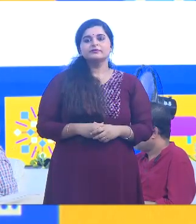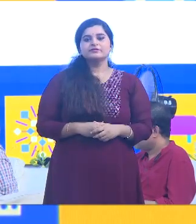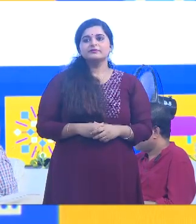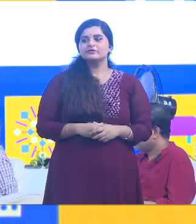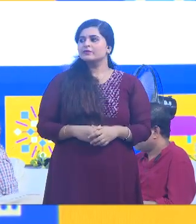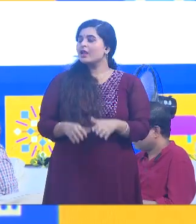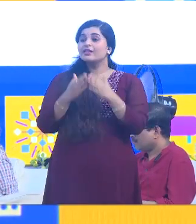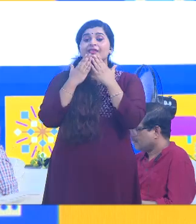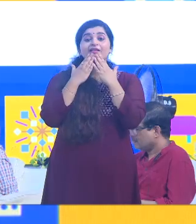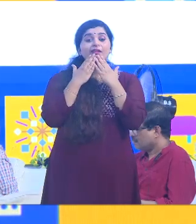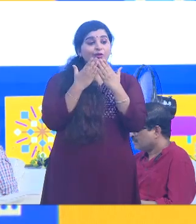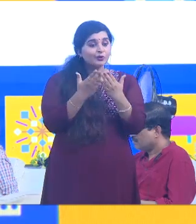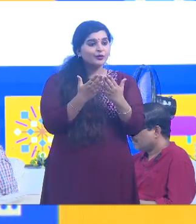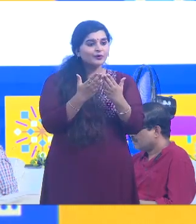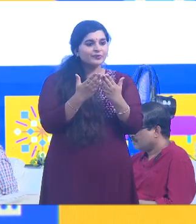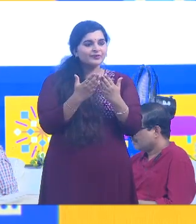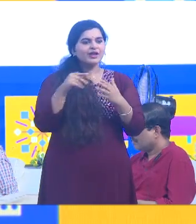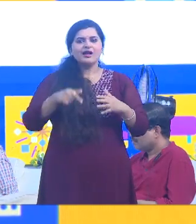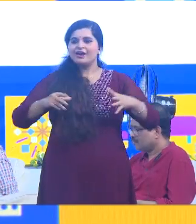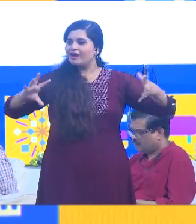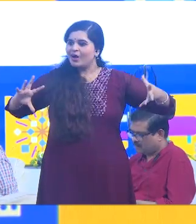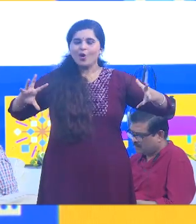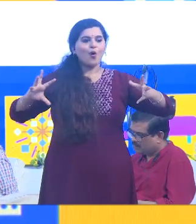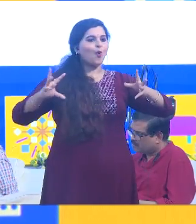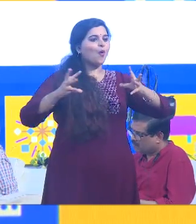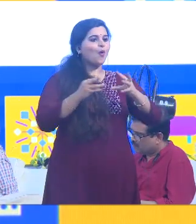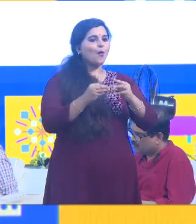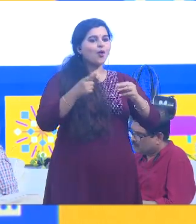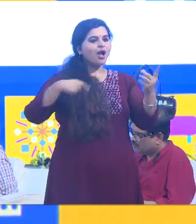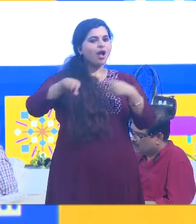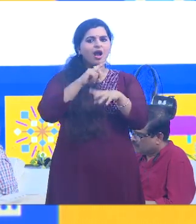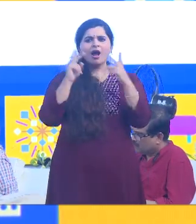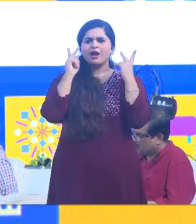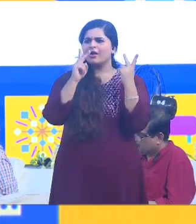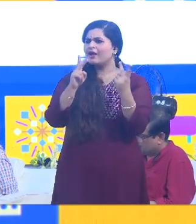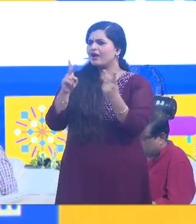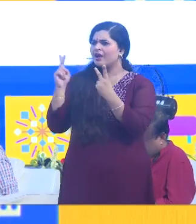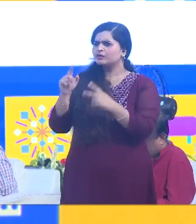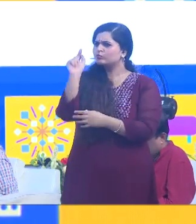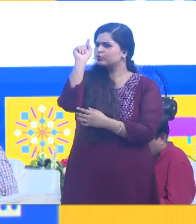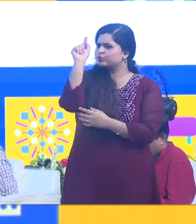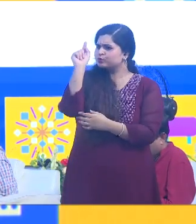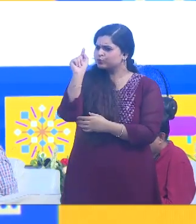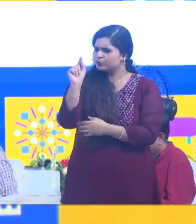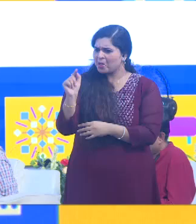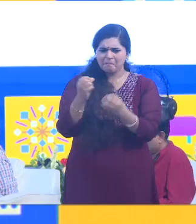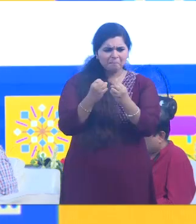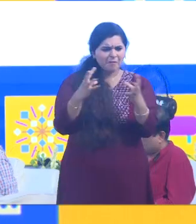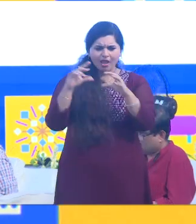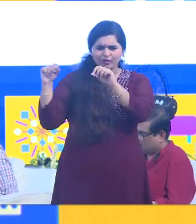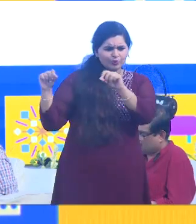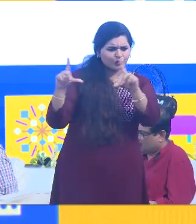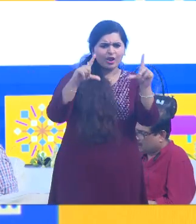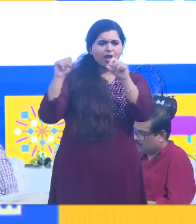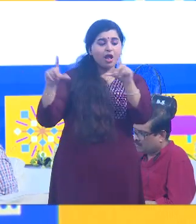Thank you. So we come to really a kind of a bird's eye view about the allopathic